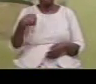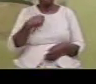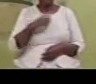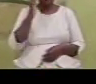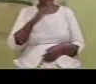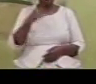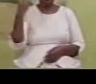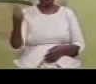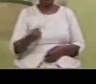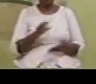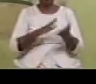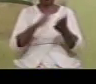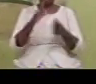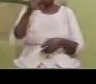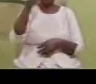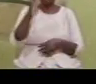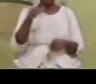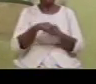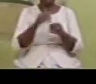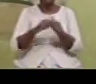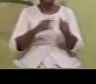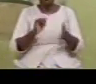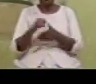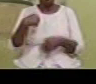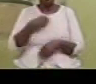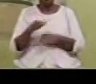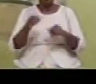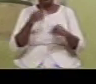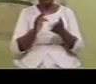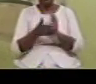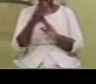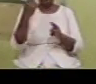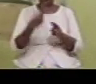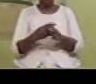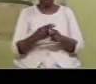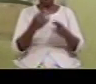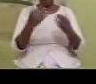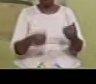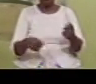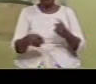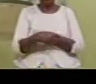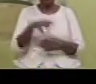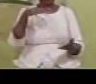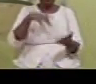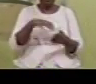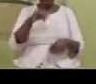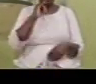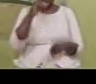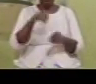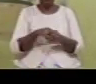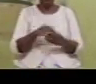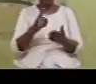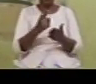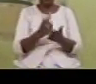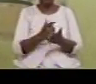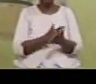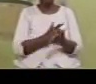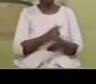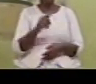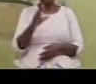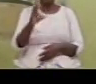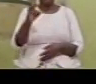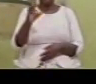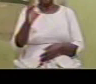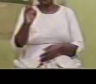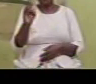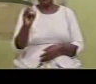in everything we do in Jesus' name. Today's study is in lesson 70, and